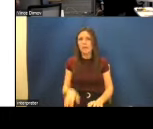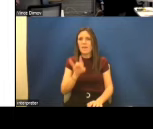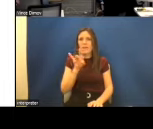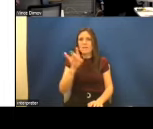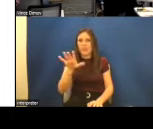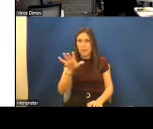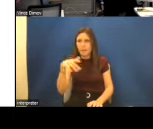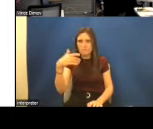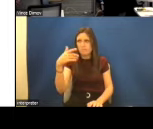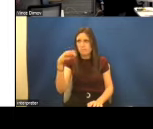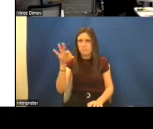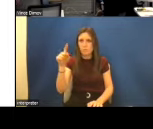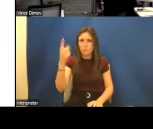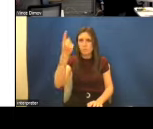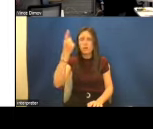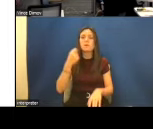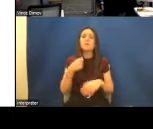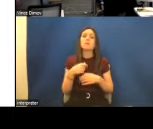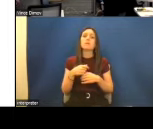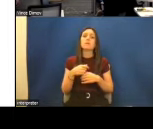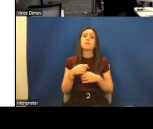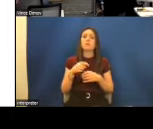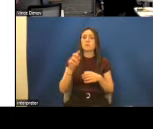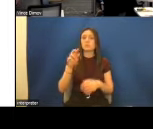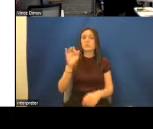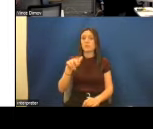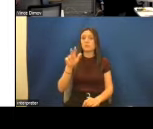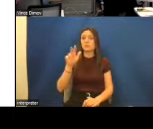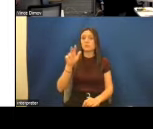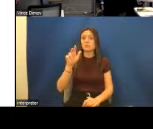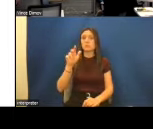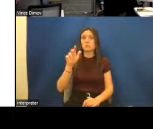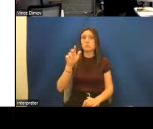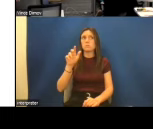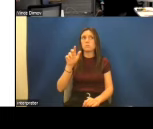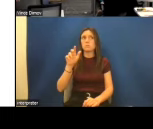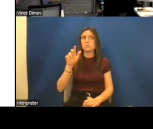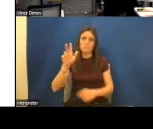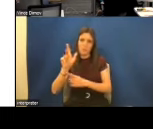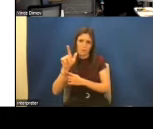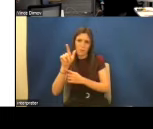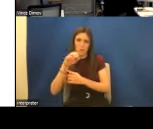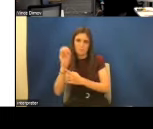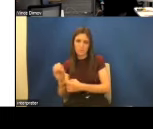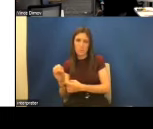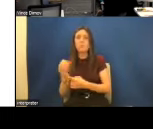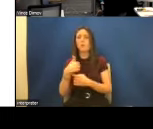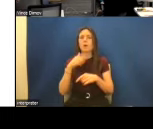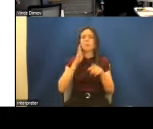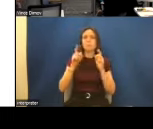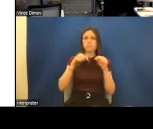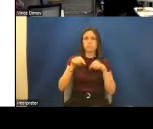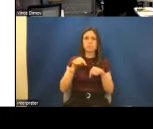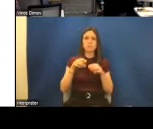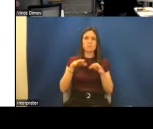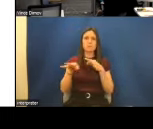to a 91, and 23rd percentile. If we took you back to what they were, I'll just tell you what they were.